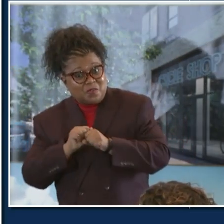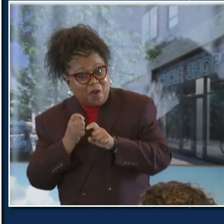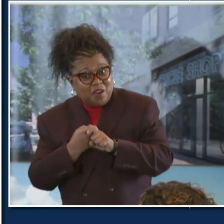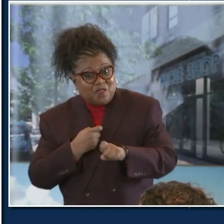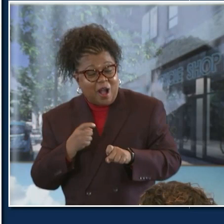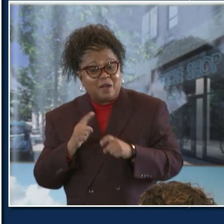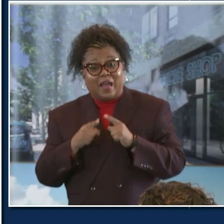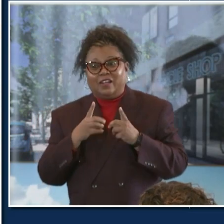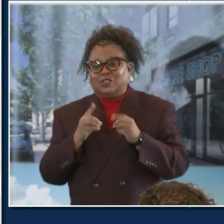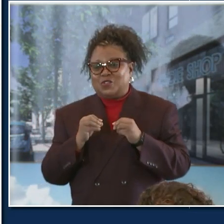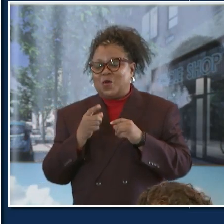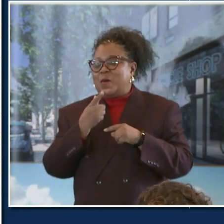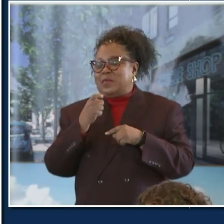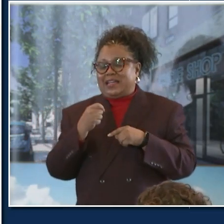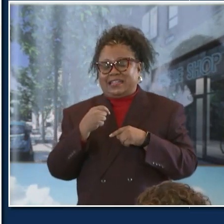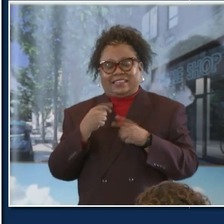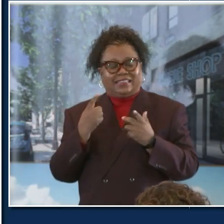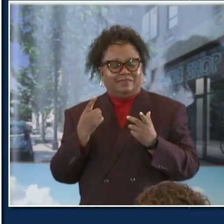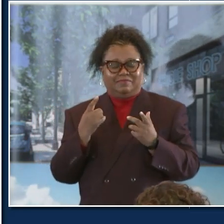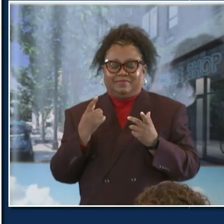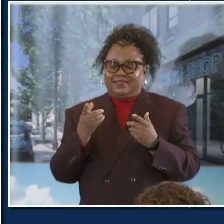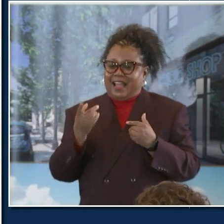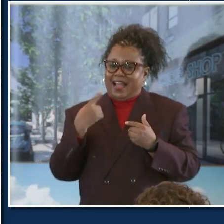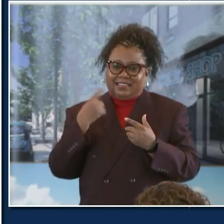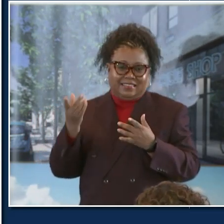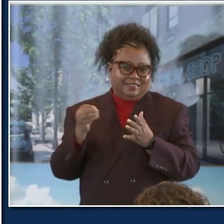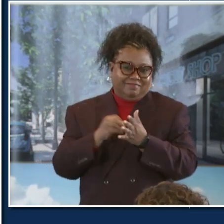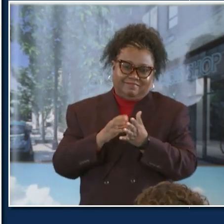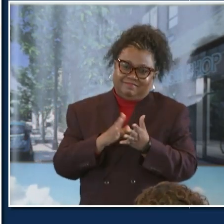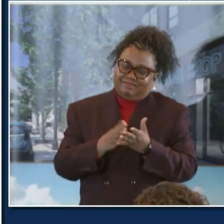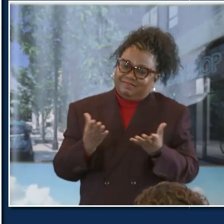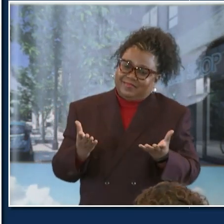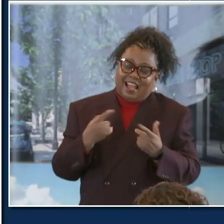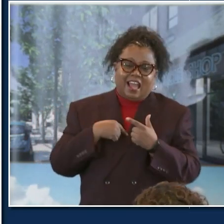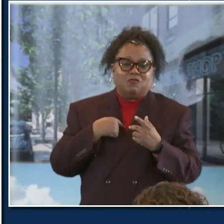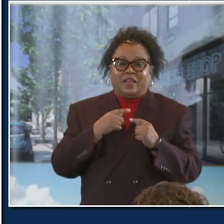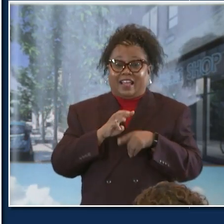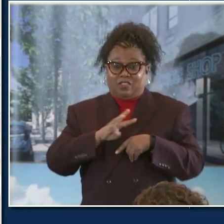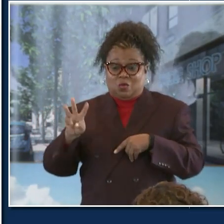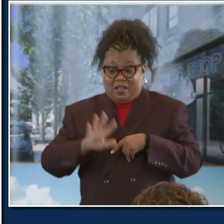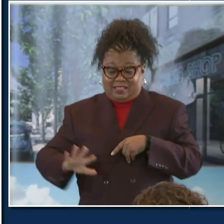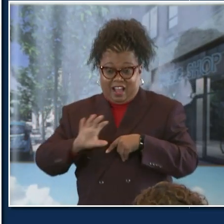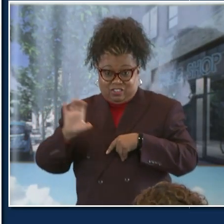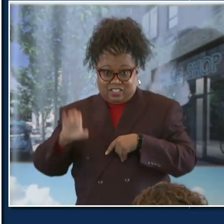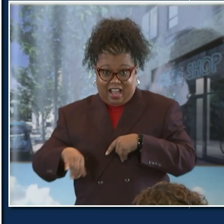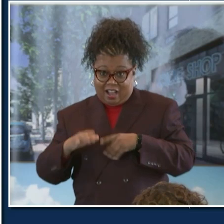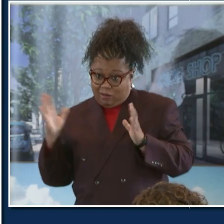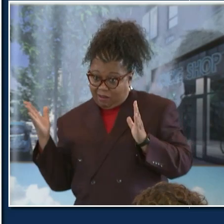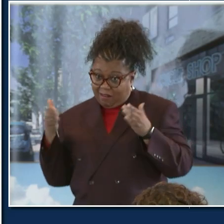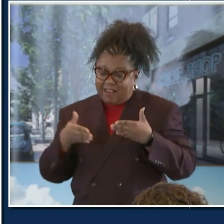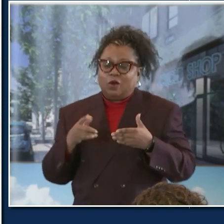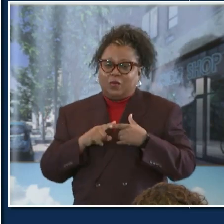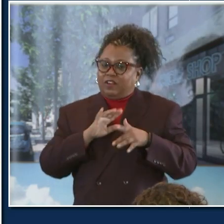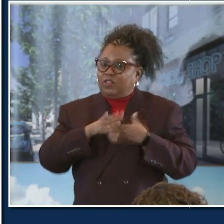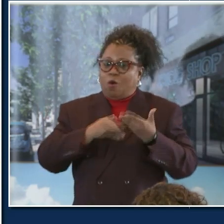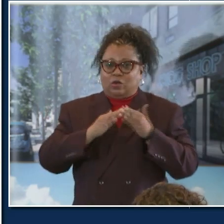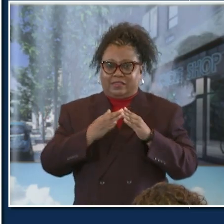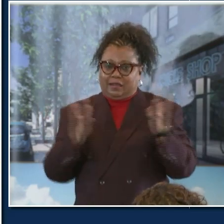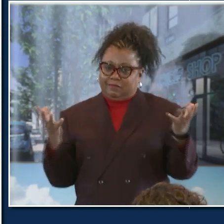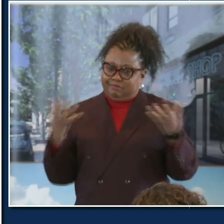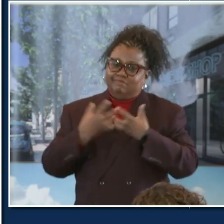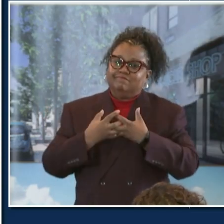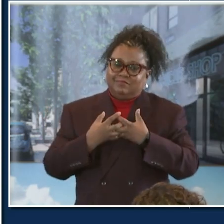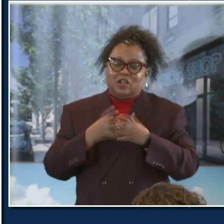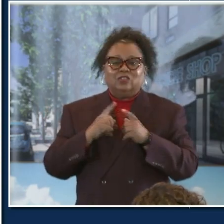from and to do, because as she stated, if we get the west side of Chicago on track, we get this whole city on